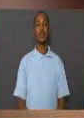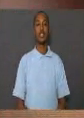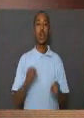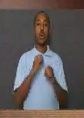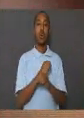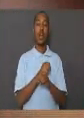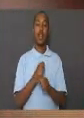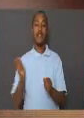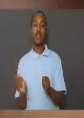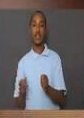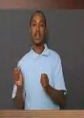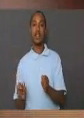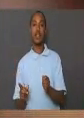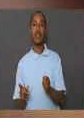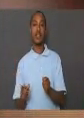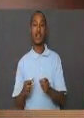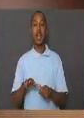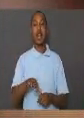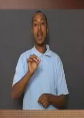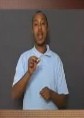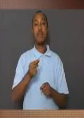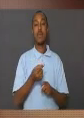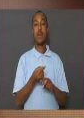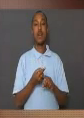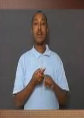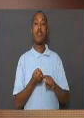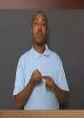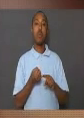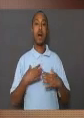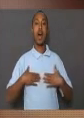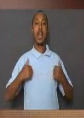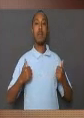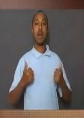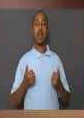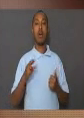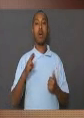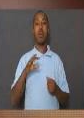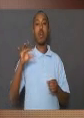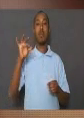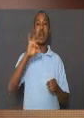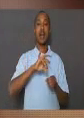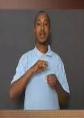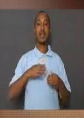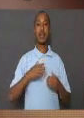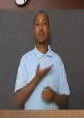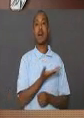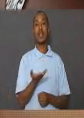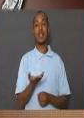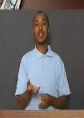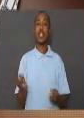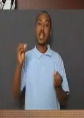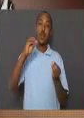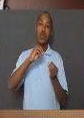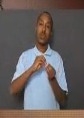Organic fertilizer is derived from animal and plant matter. This includes